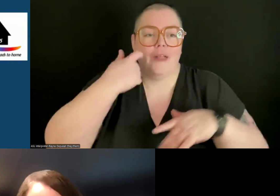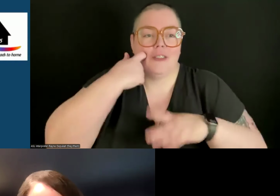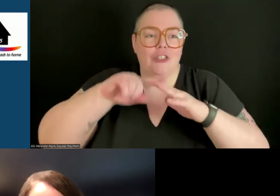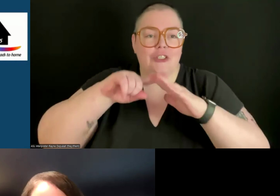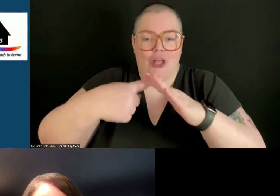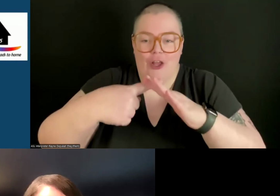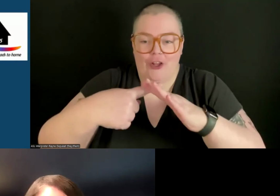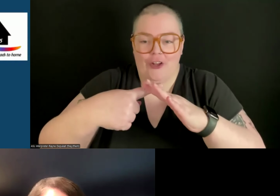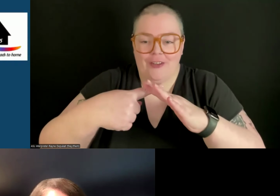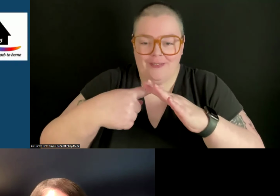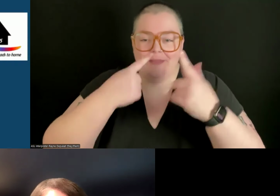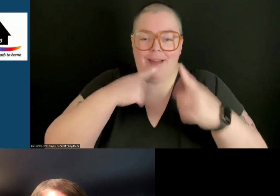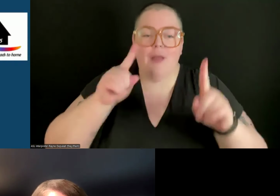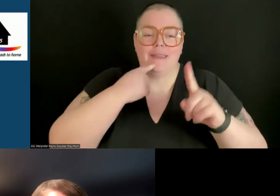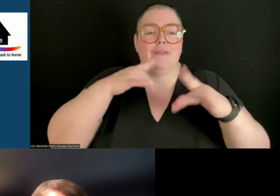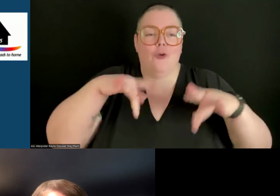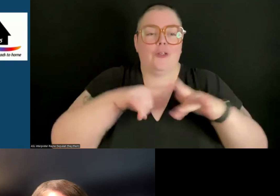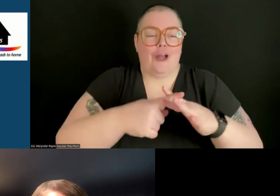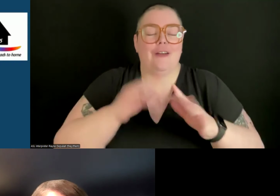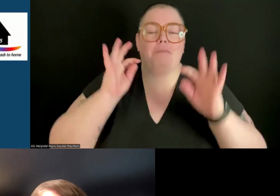Yes. Okay.